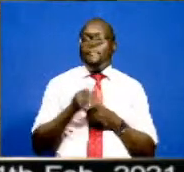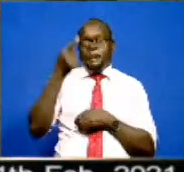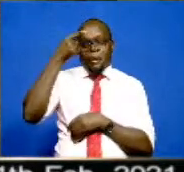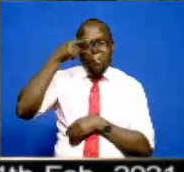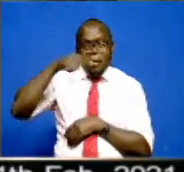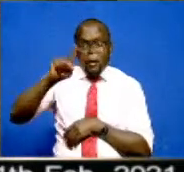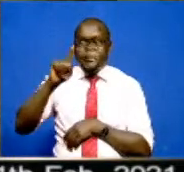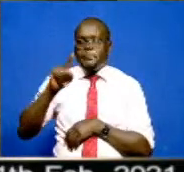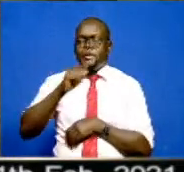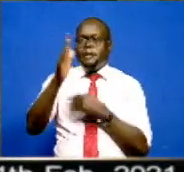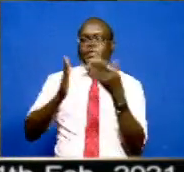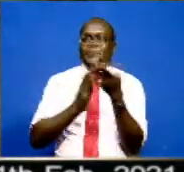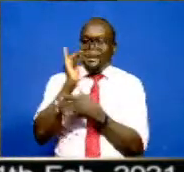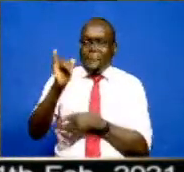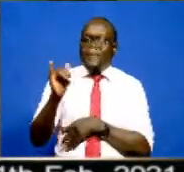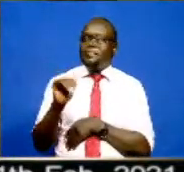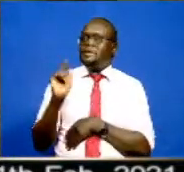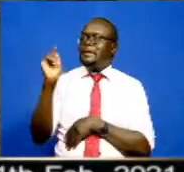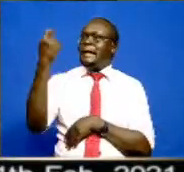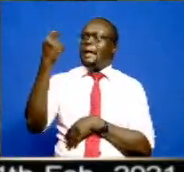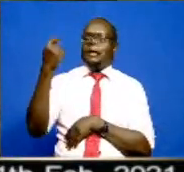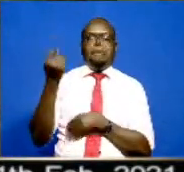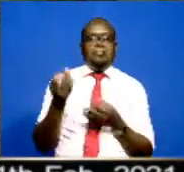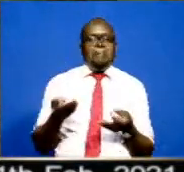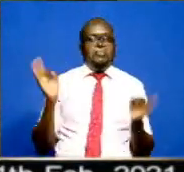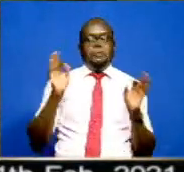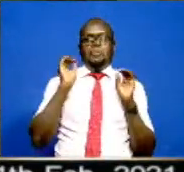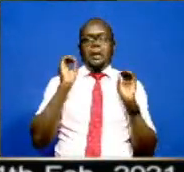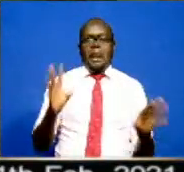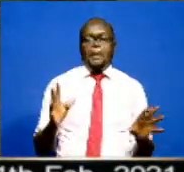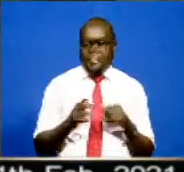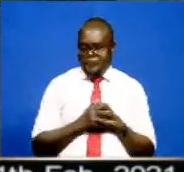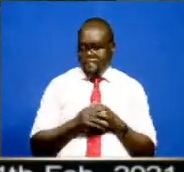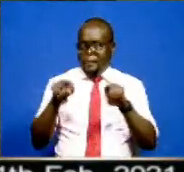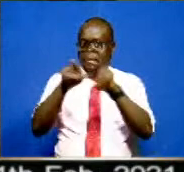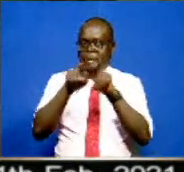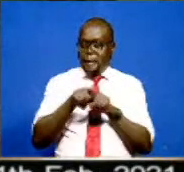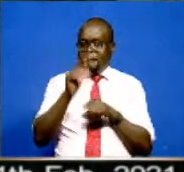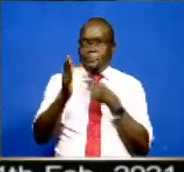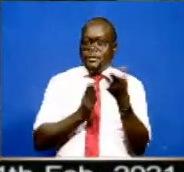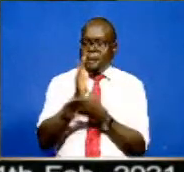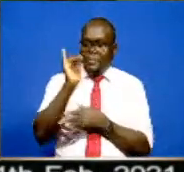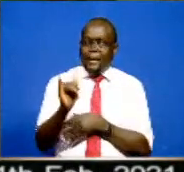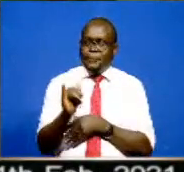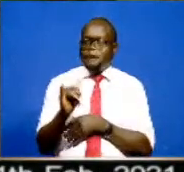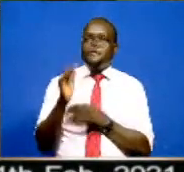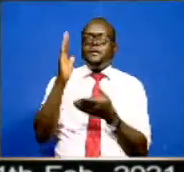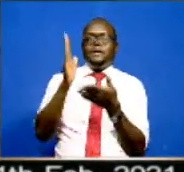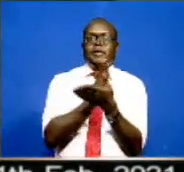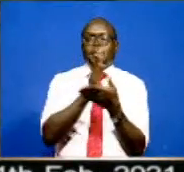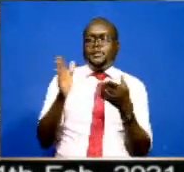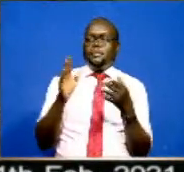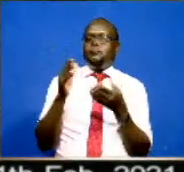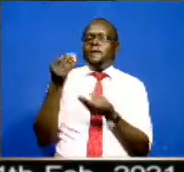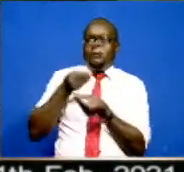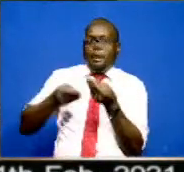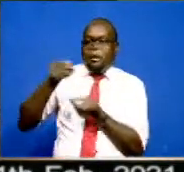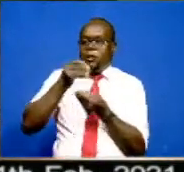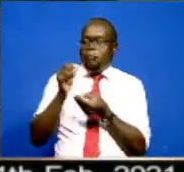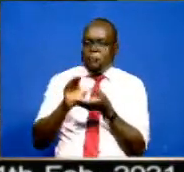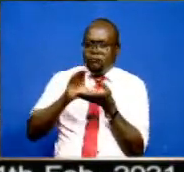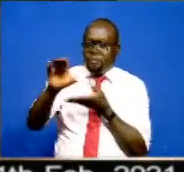policies and ensure that our country does not go broke, and also ensure that all sectors of our economy are also funded